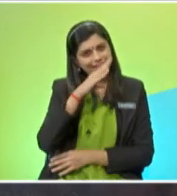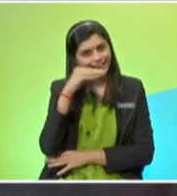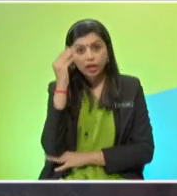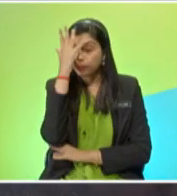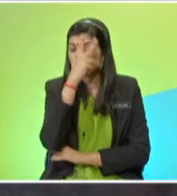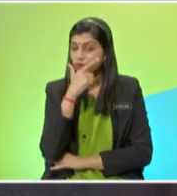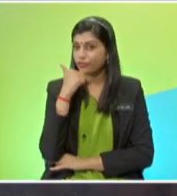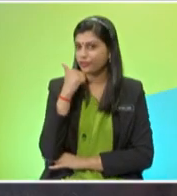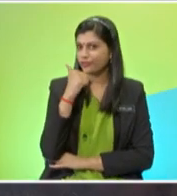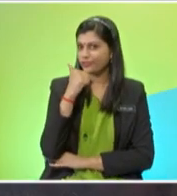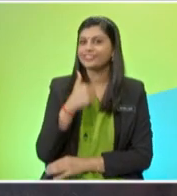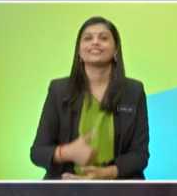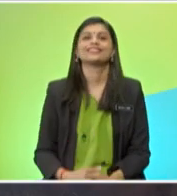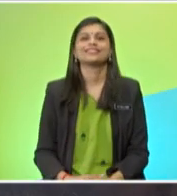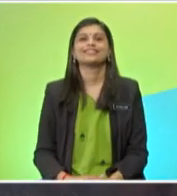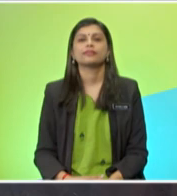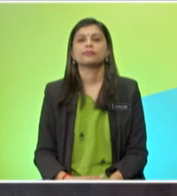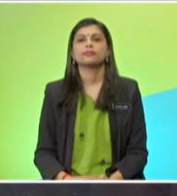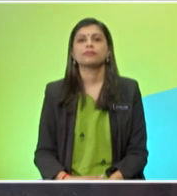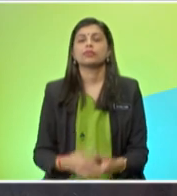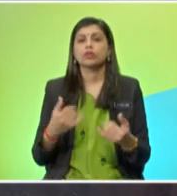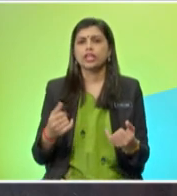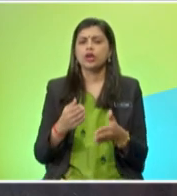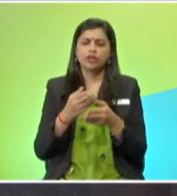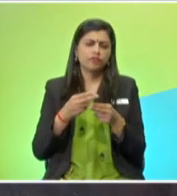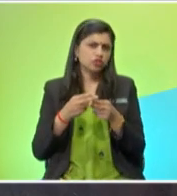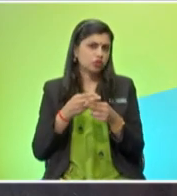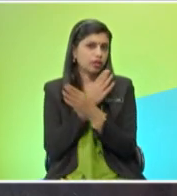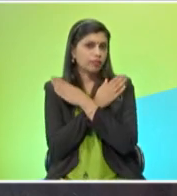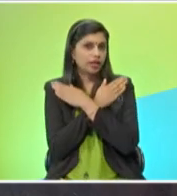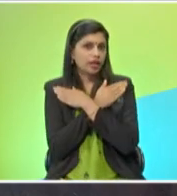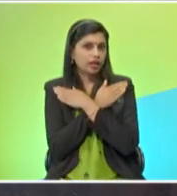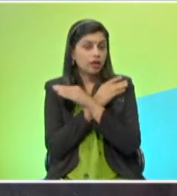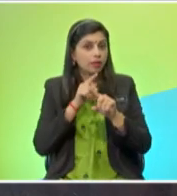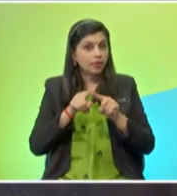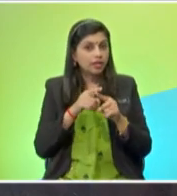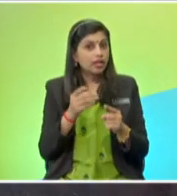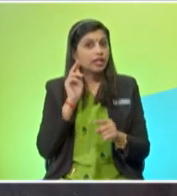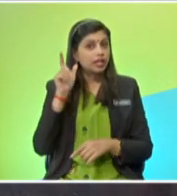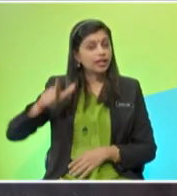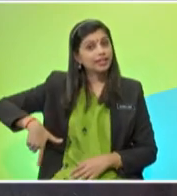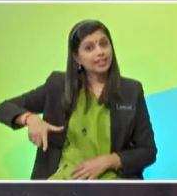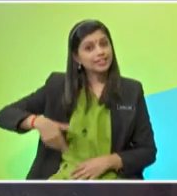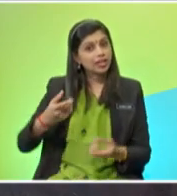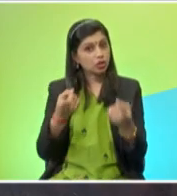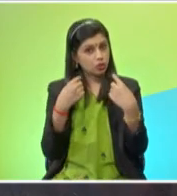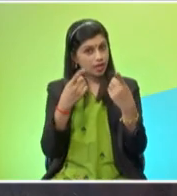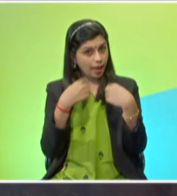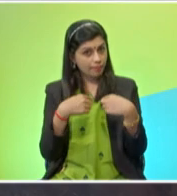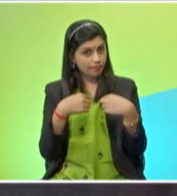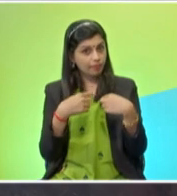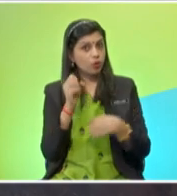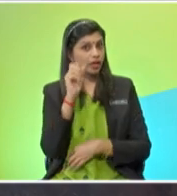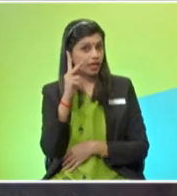Sure. Yes, all right, Teacher Kenaya? Right. Yes. So we are going to take a short break right now. But while we're taking a short break, I don't want you to go